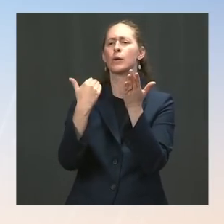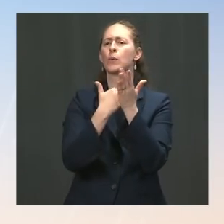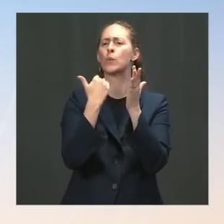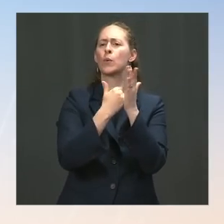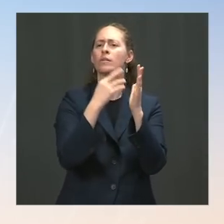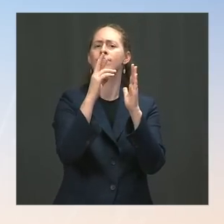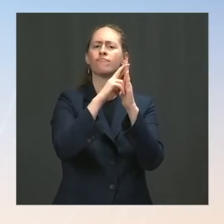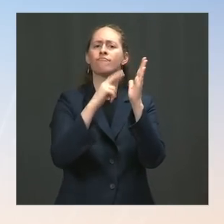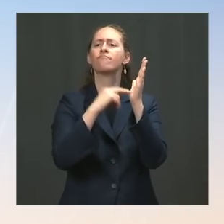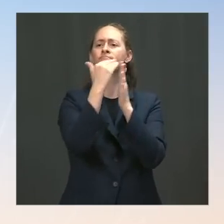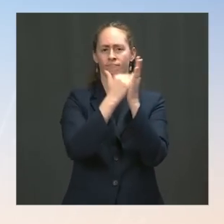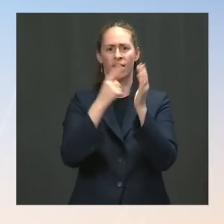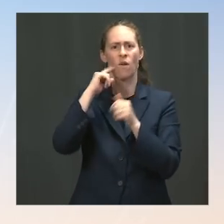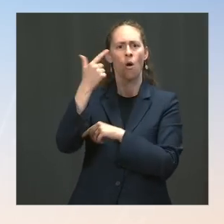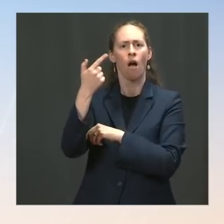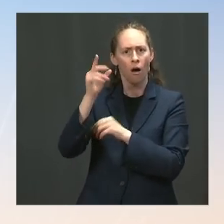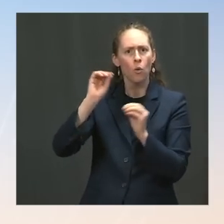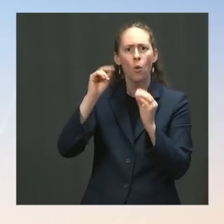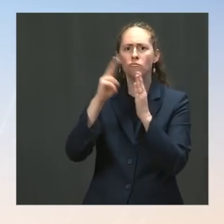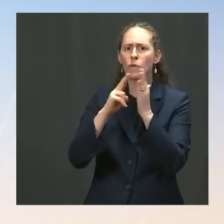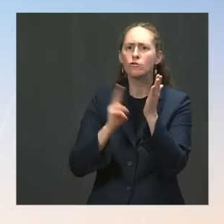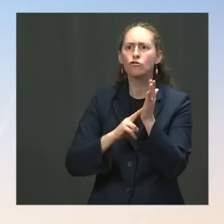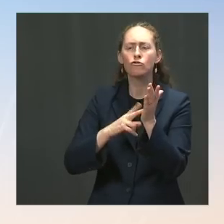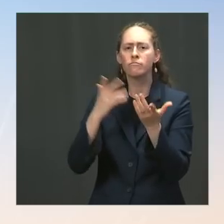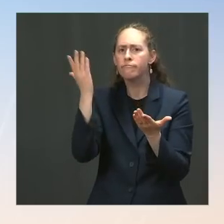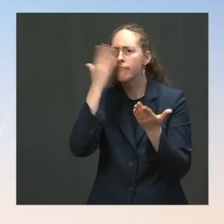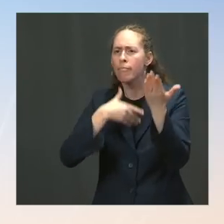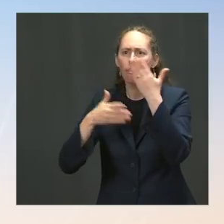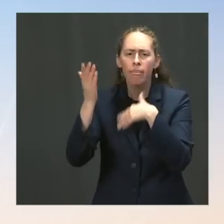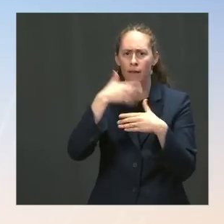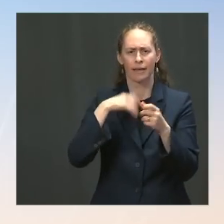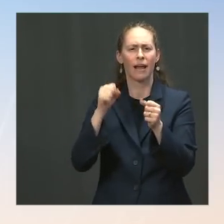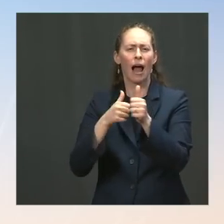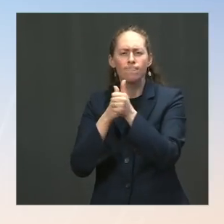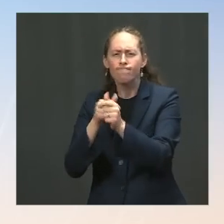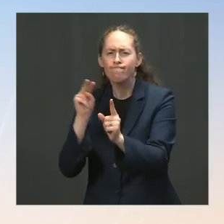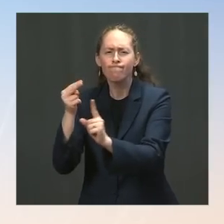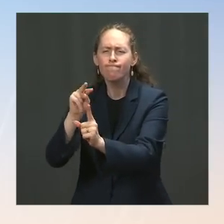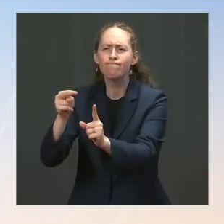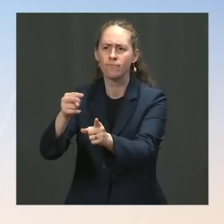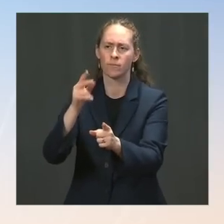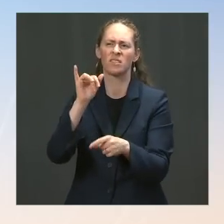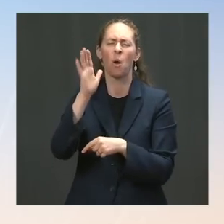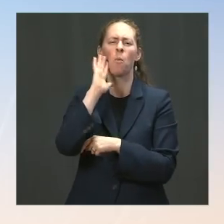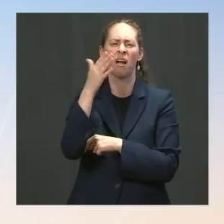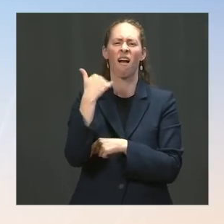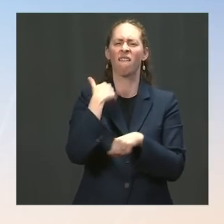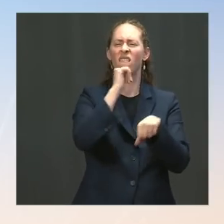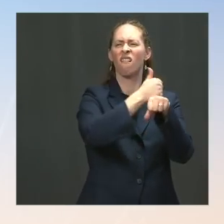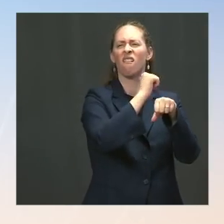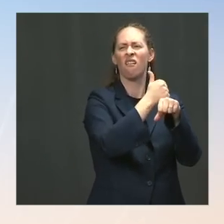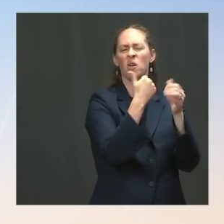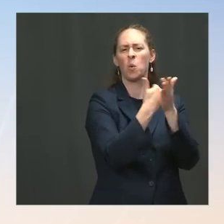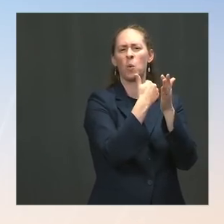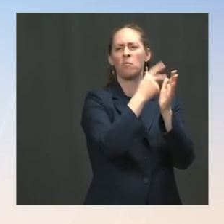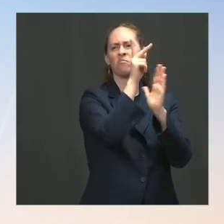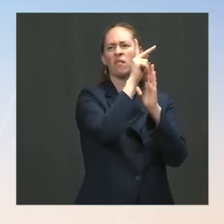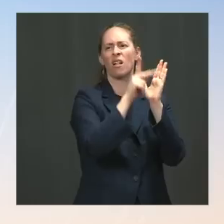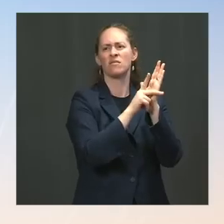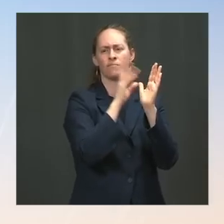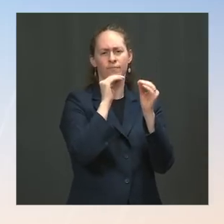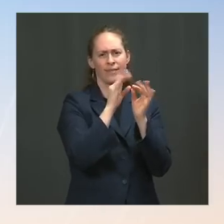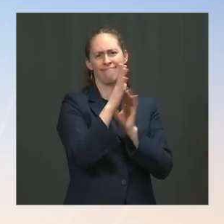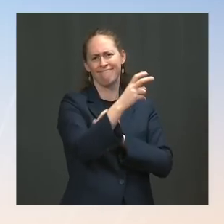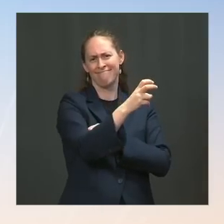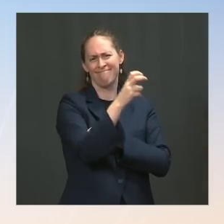strike forces, as you all know, and announced a national zero tolerance policy for gun dealers. Last item for all of you, as you all know, the President